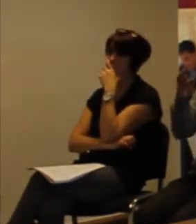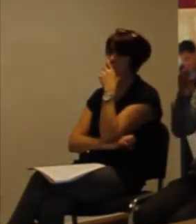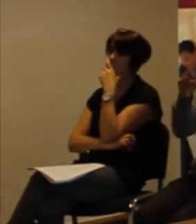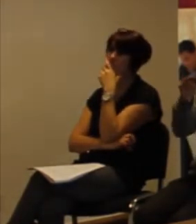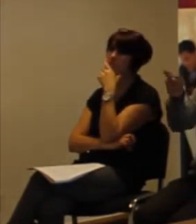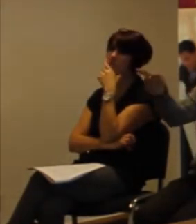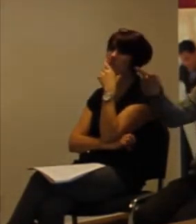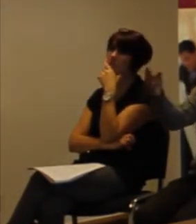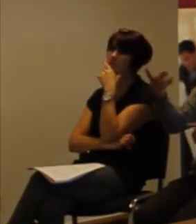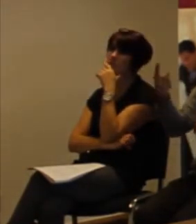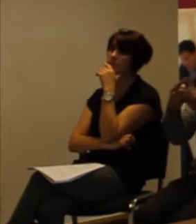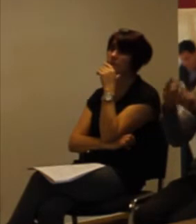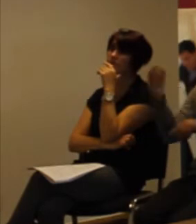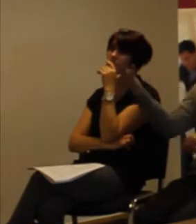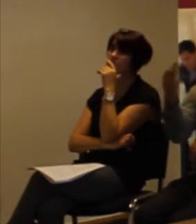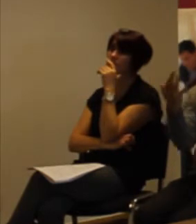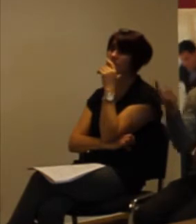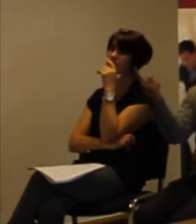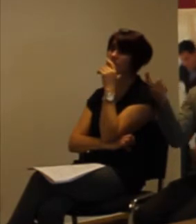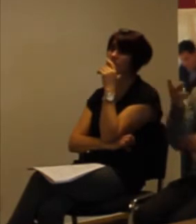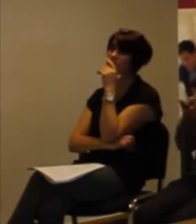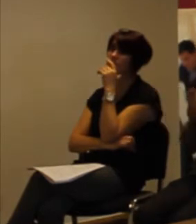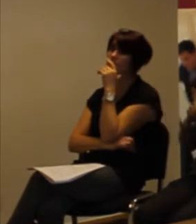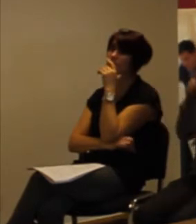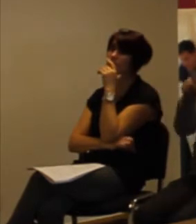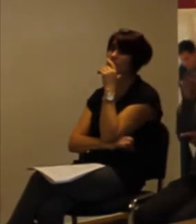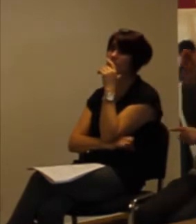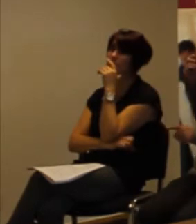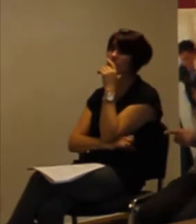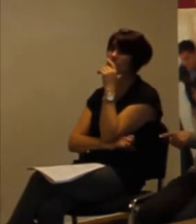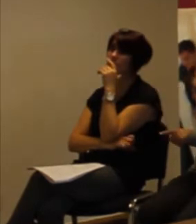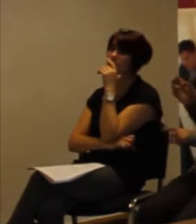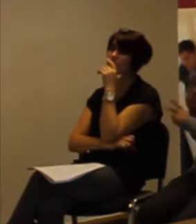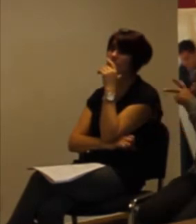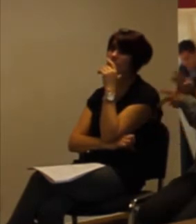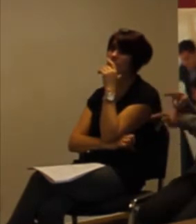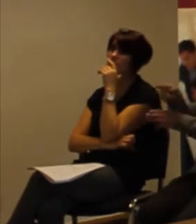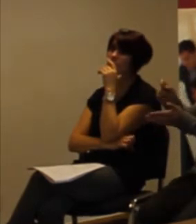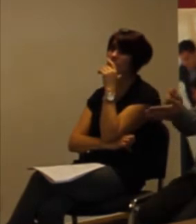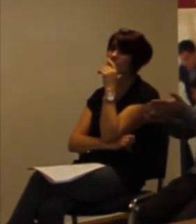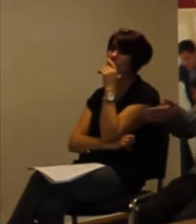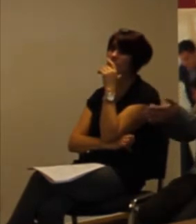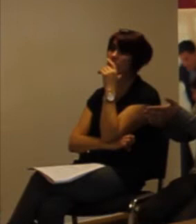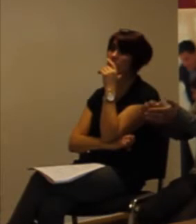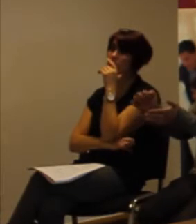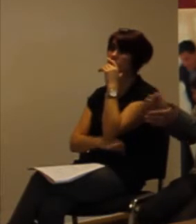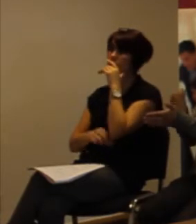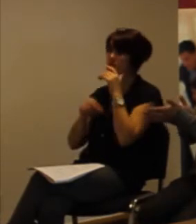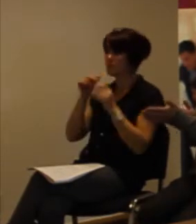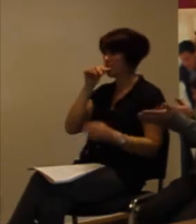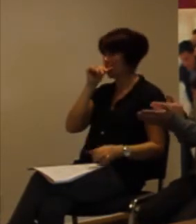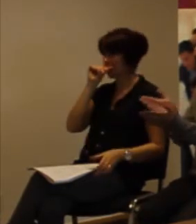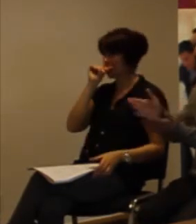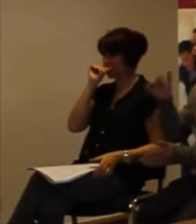Sorry, was that? If you bring in someone to watch the scribe, should that only happen for one full course, and then that scribe is okay